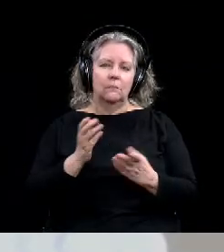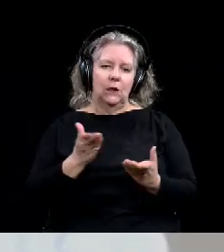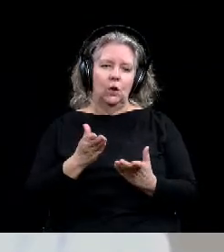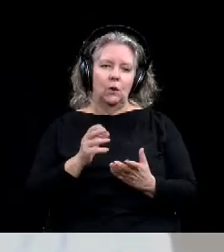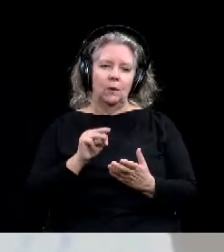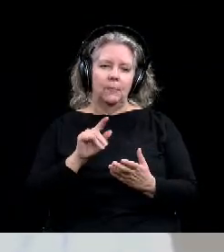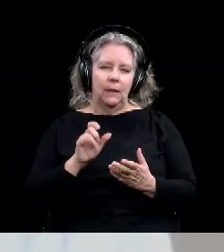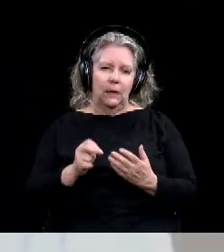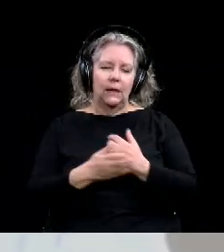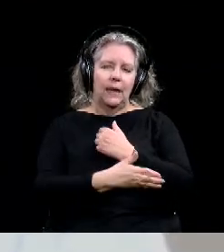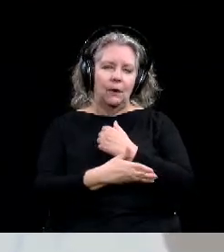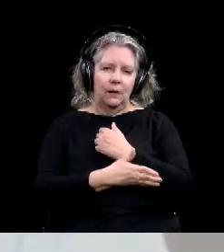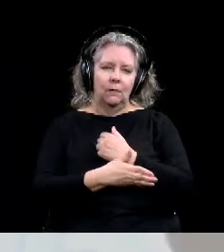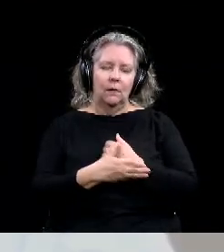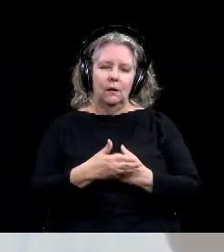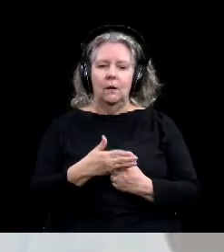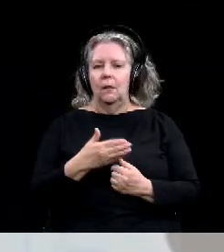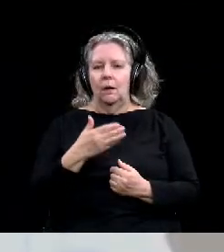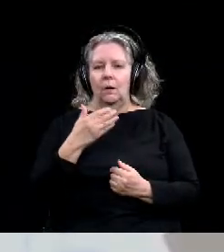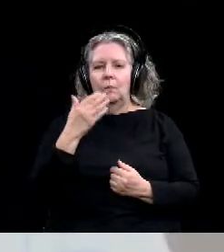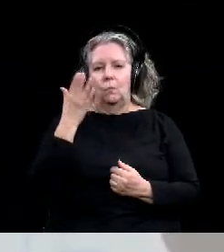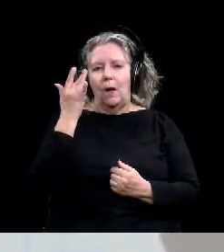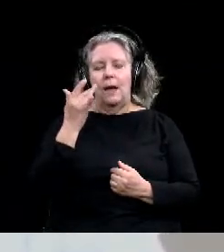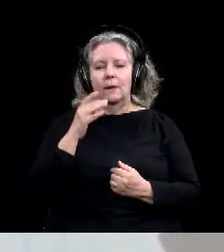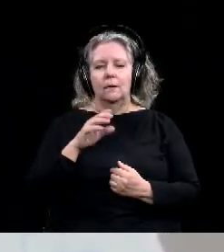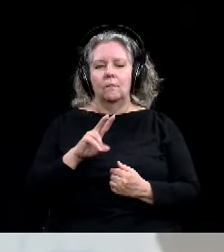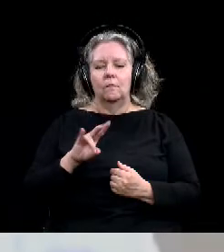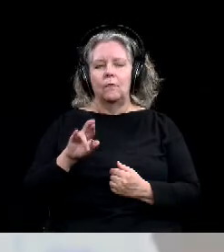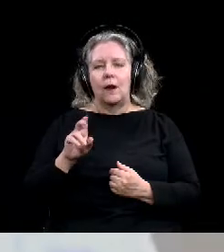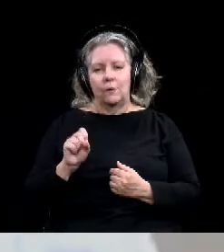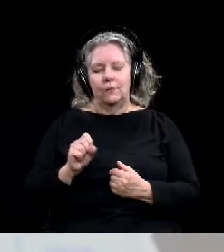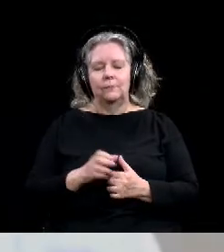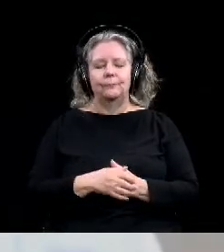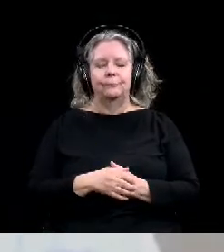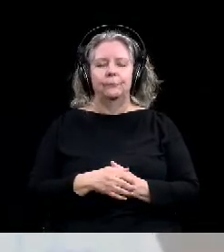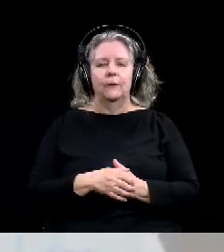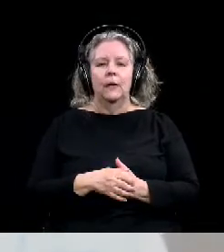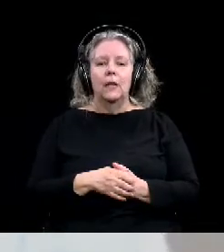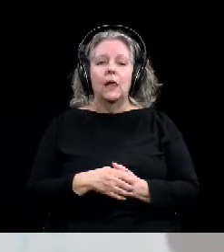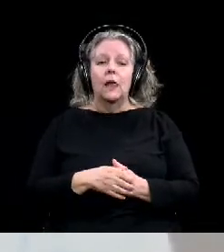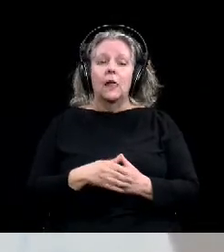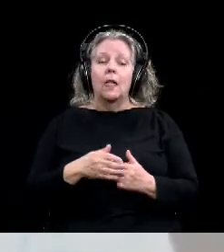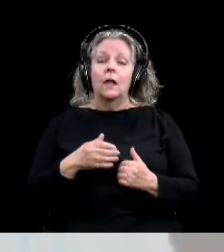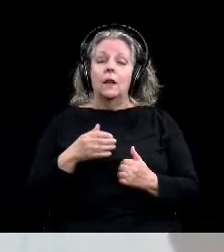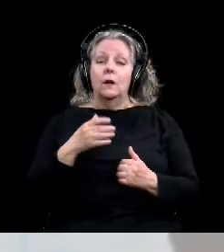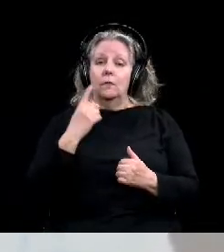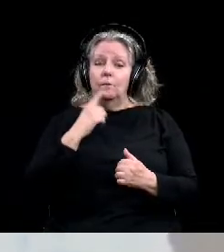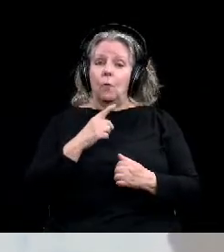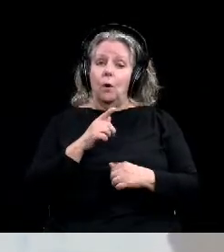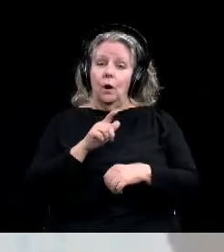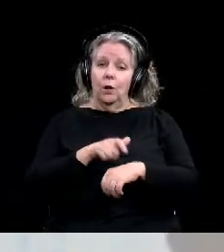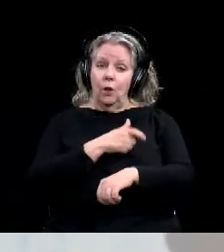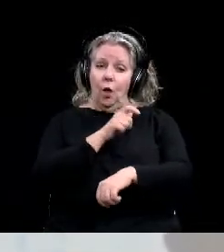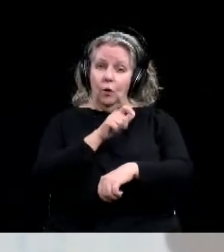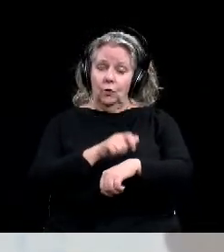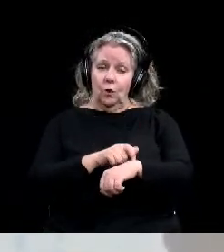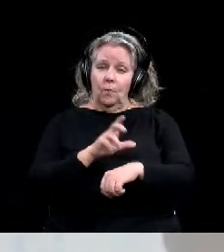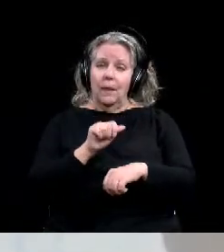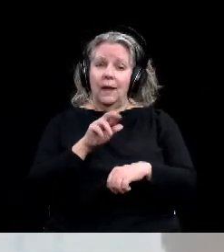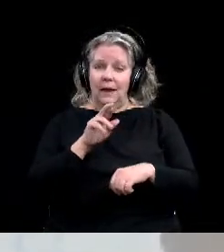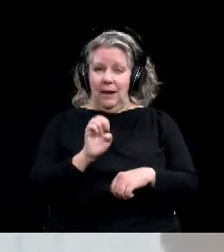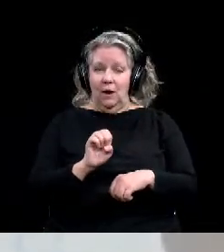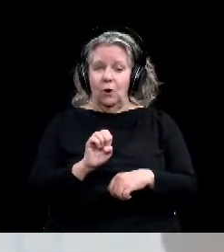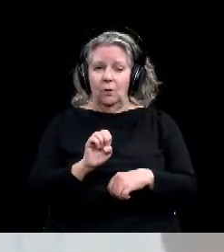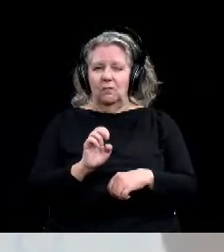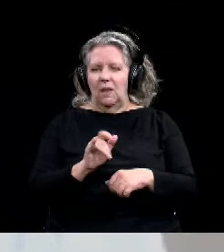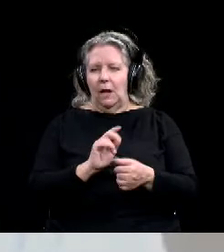Within long-term care facilities in McLennan County, currently there are 10 facility outbreaks. There's